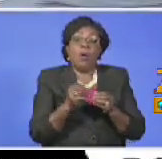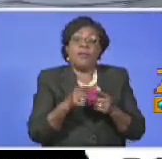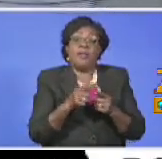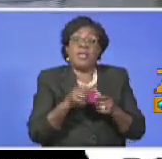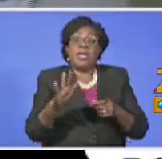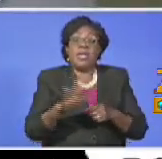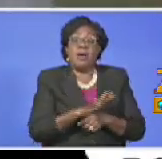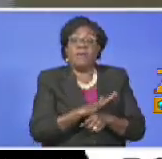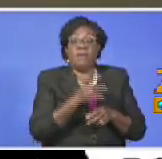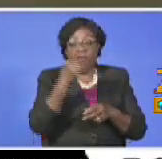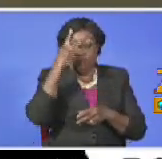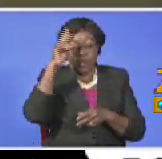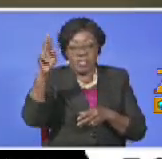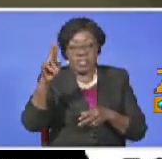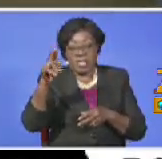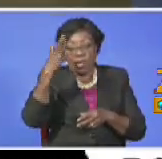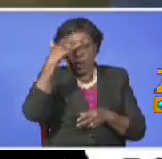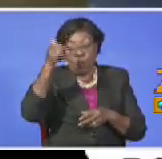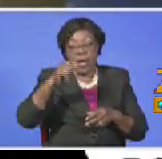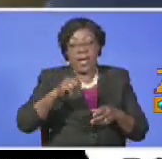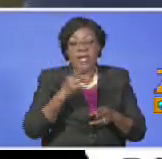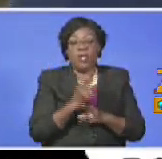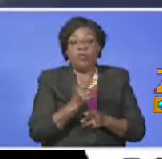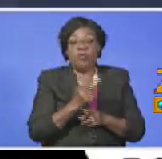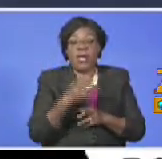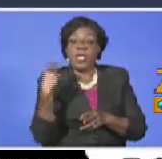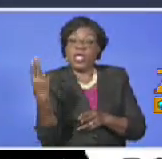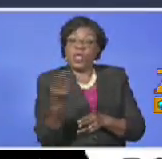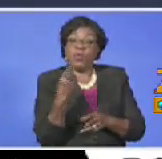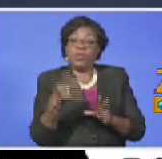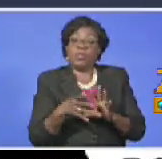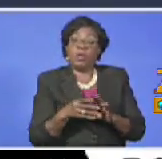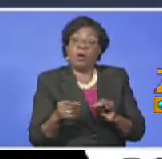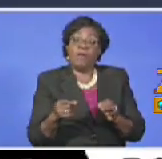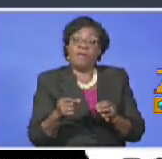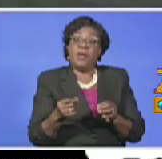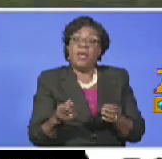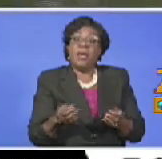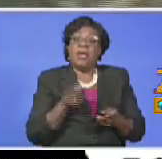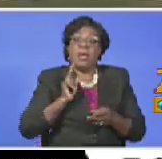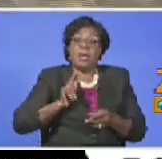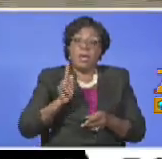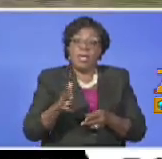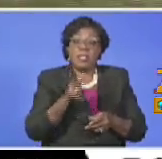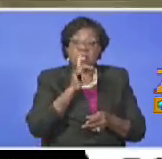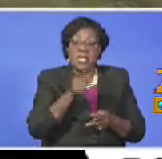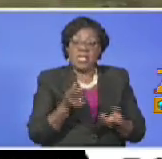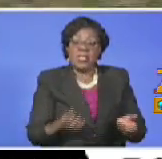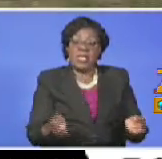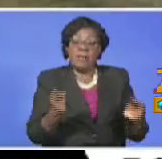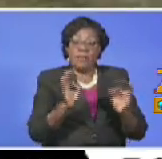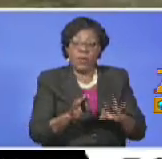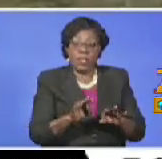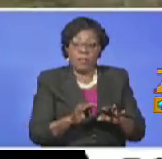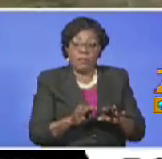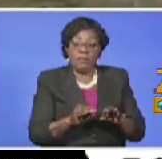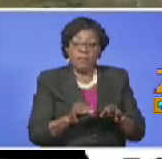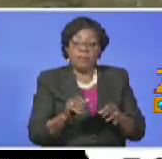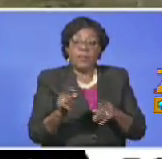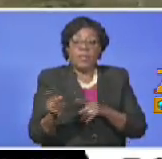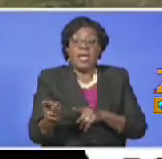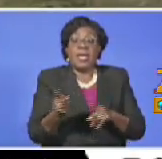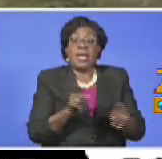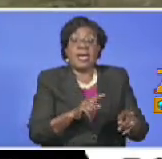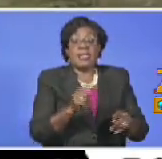handling of a firearm is paramount, as are shooting techniques and storage. At the Bahamas Security and Safety Training Facility